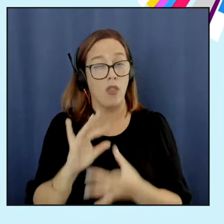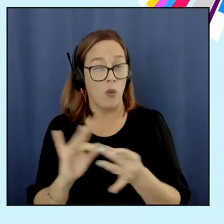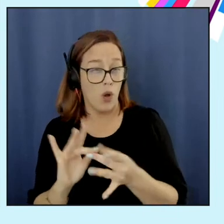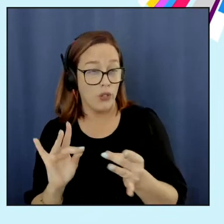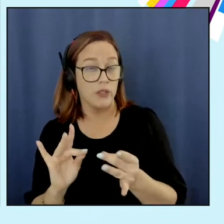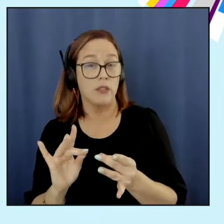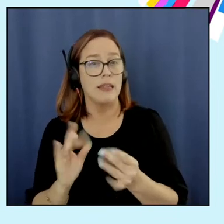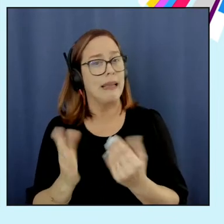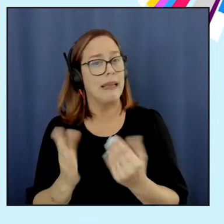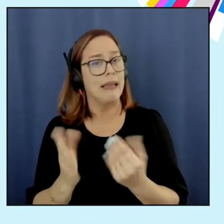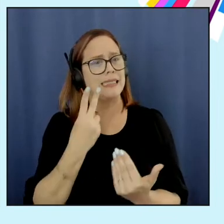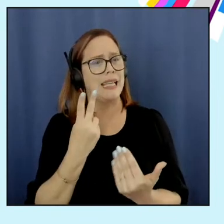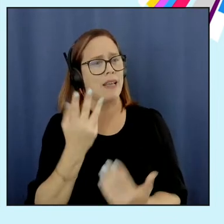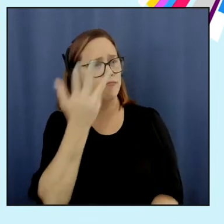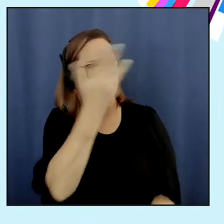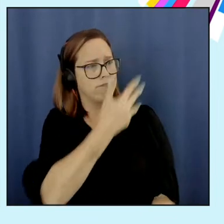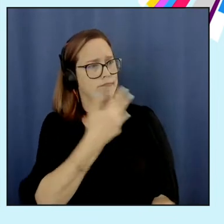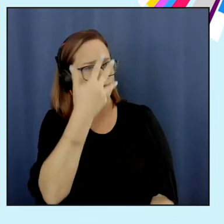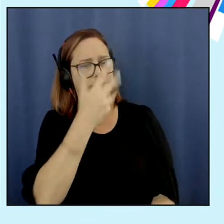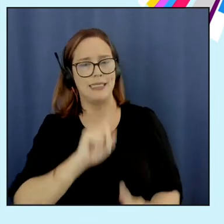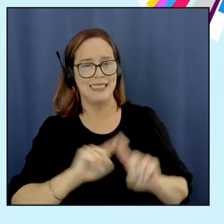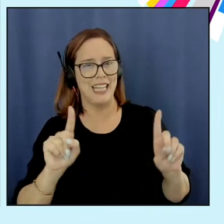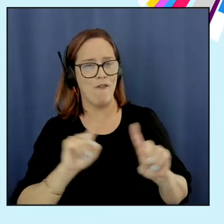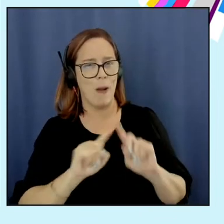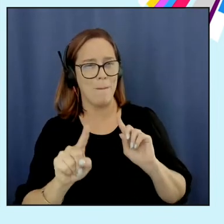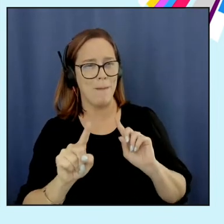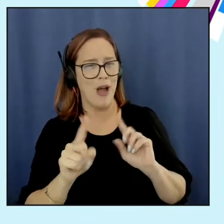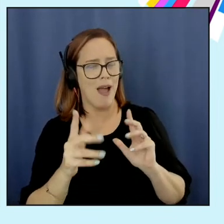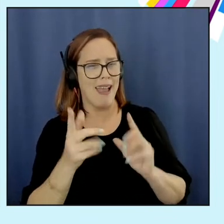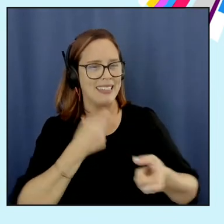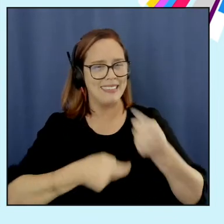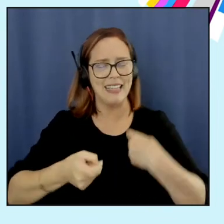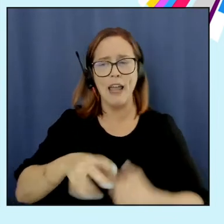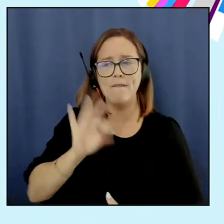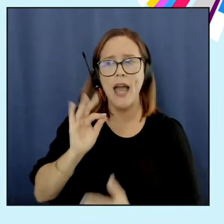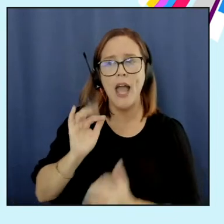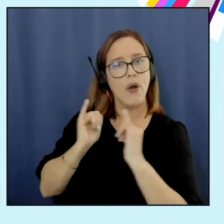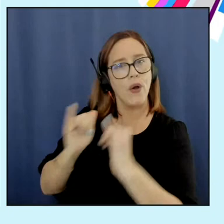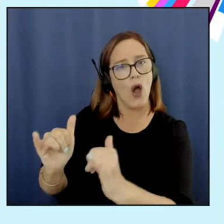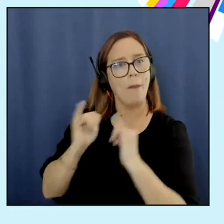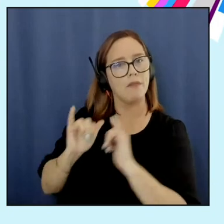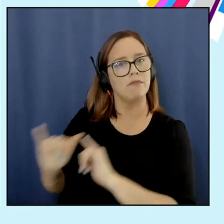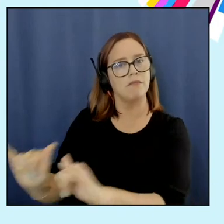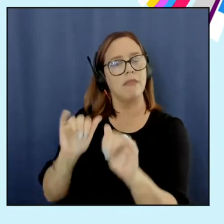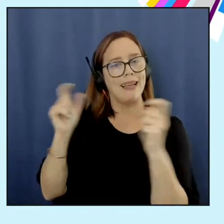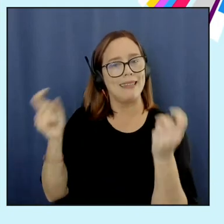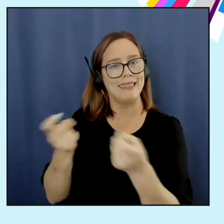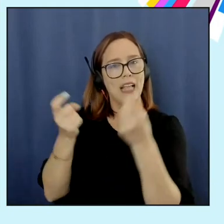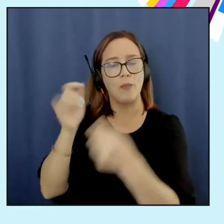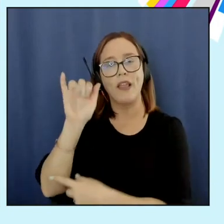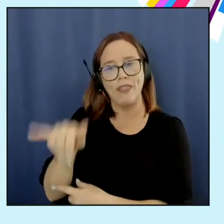let's instead find out what we have in common and celebrate that. Thank you.